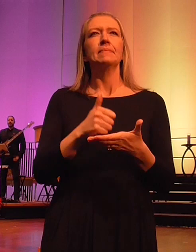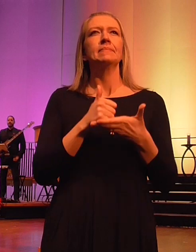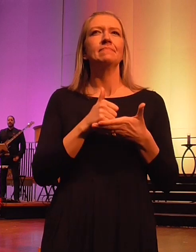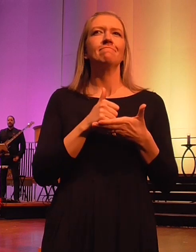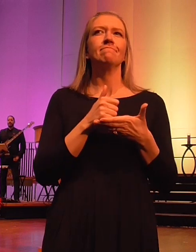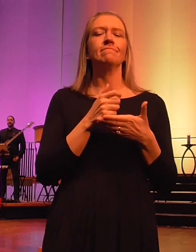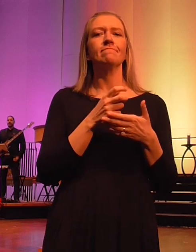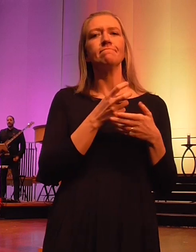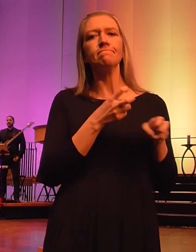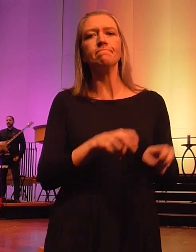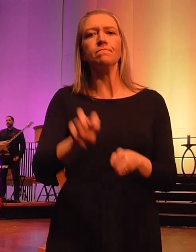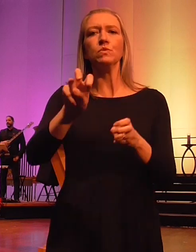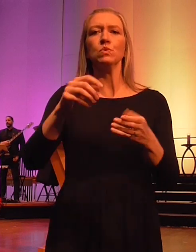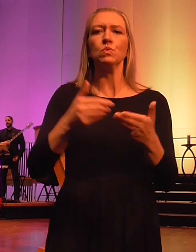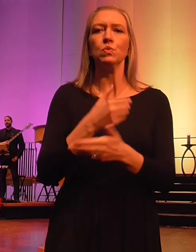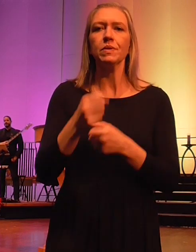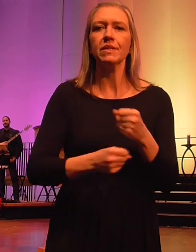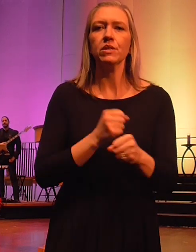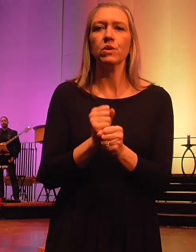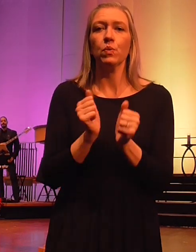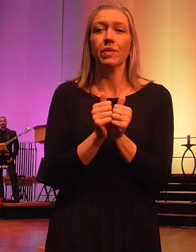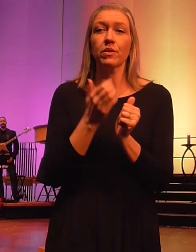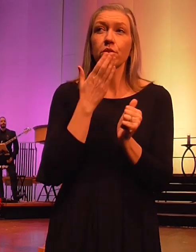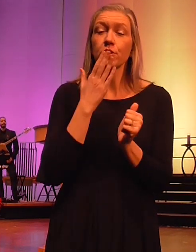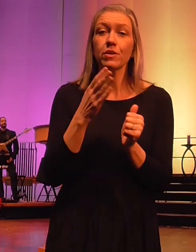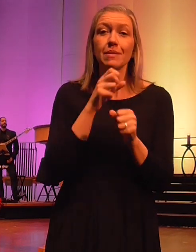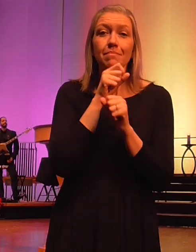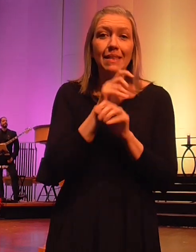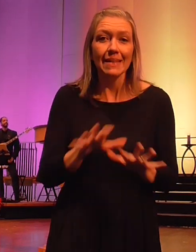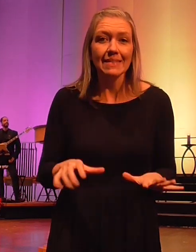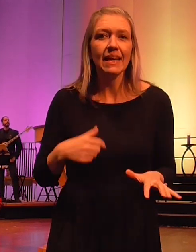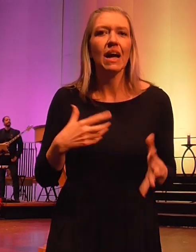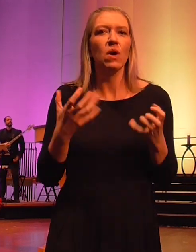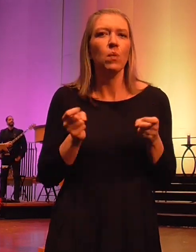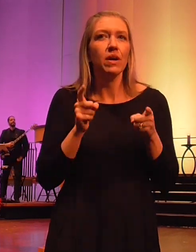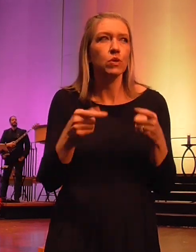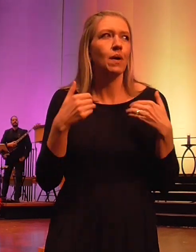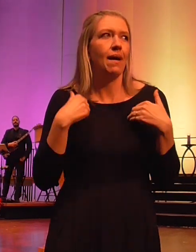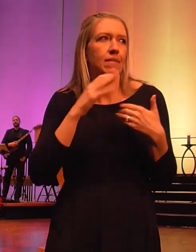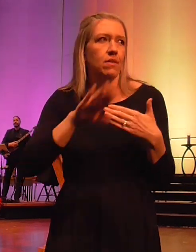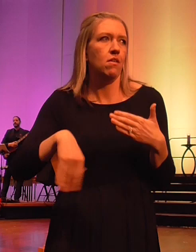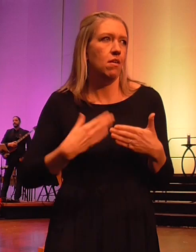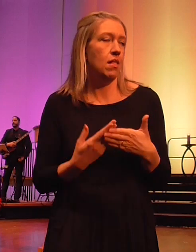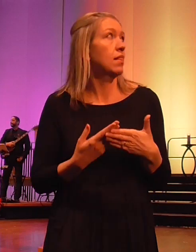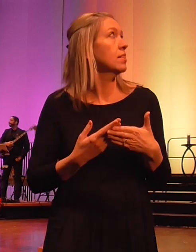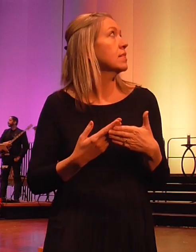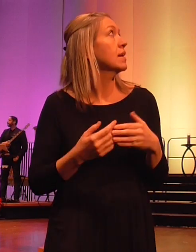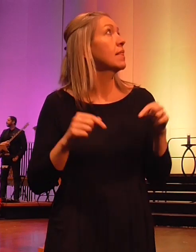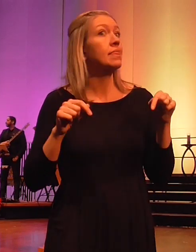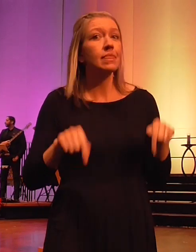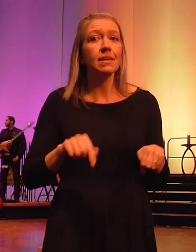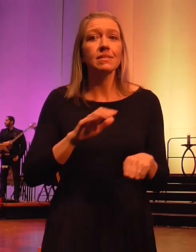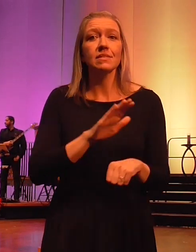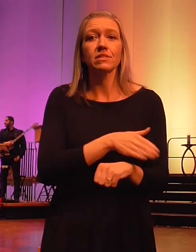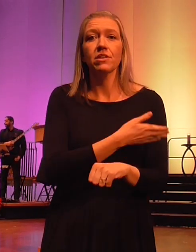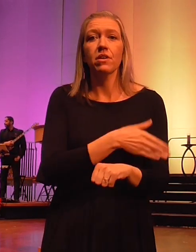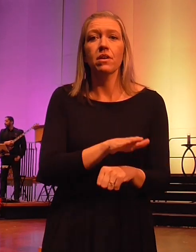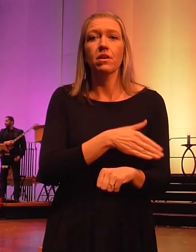the new year with a good blessing of, I want you to have it all. And then this song has